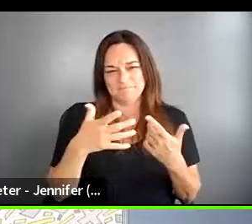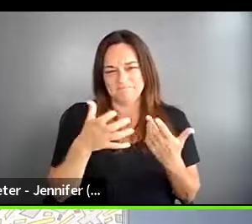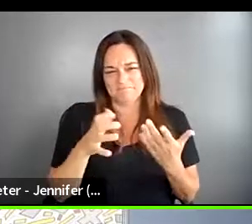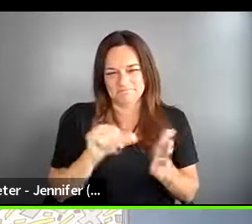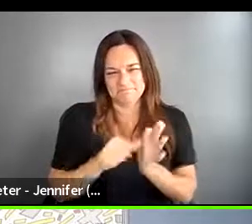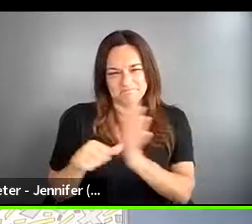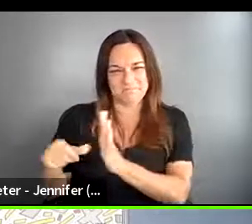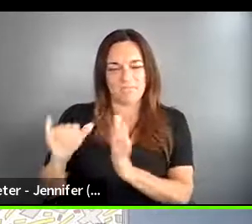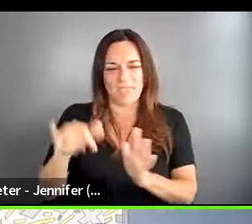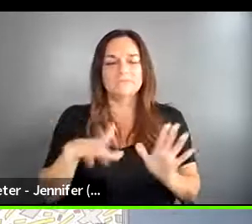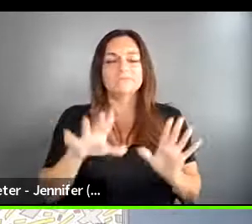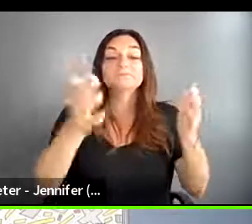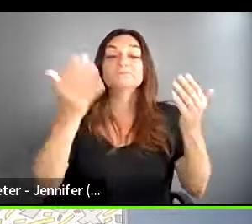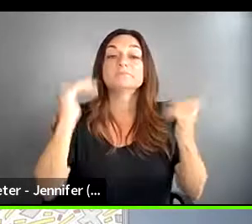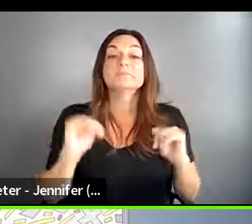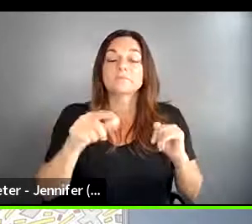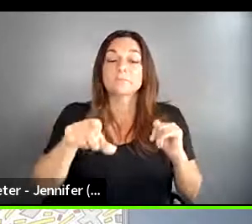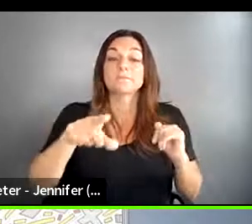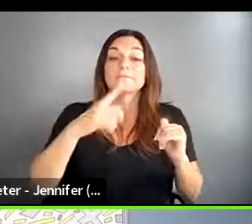This is the last question.